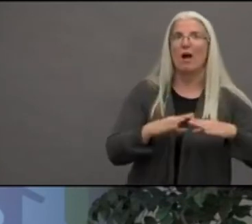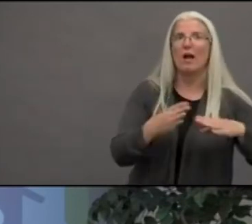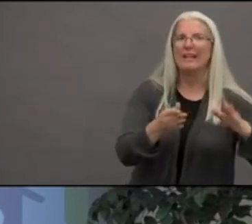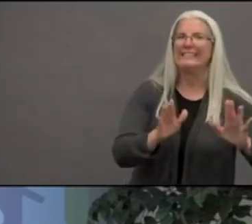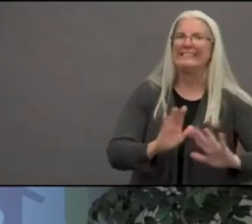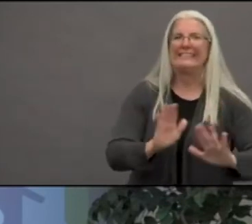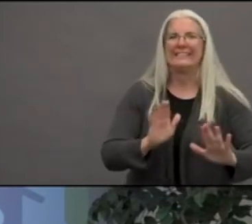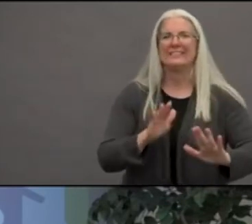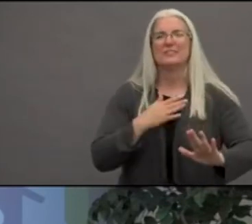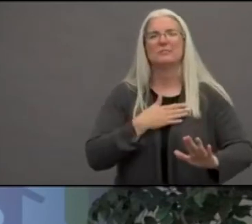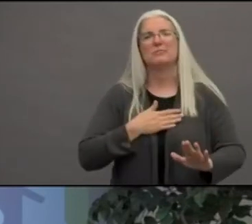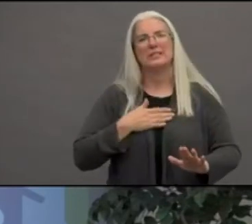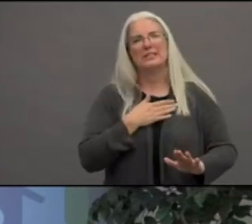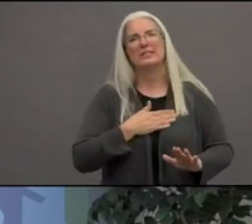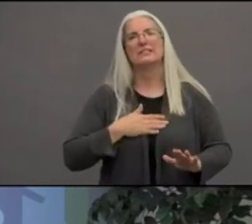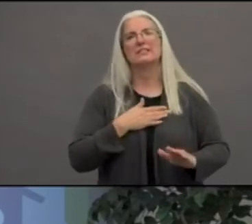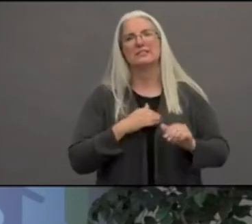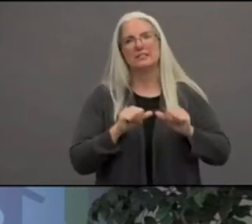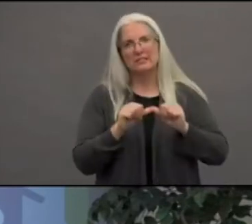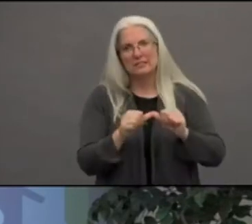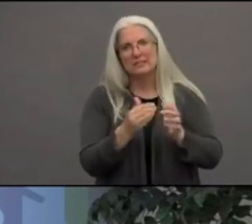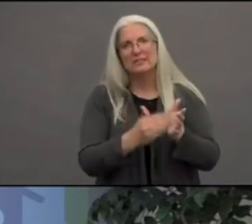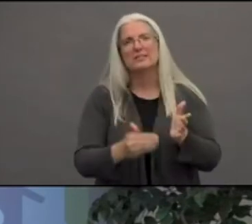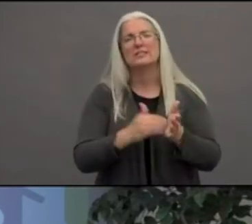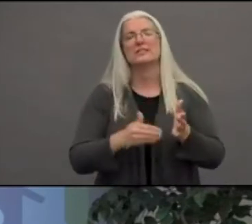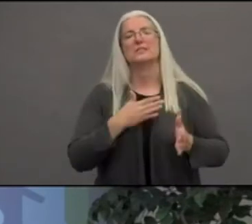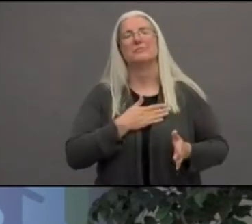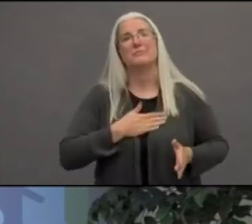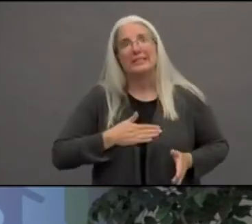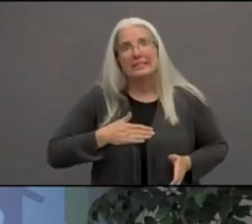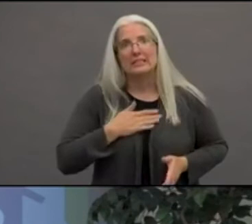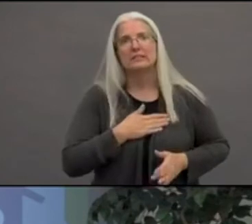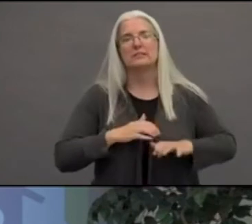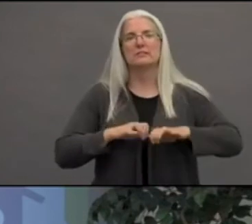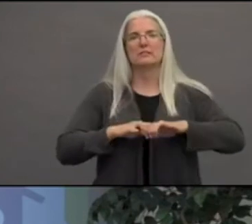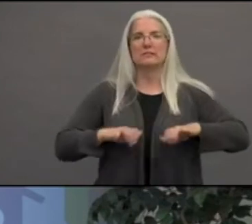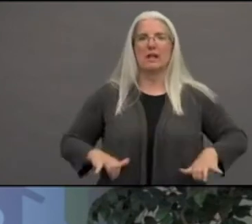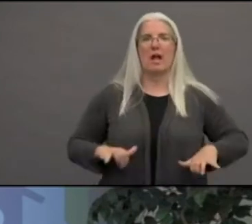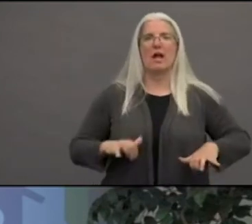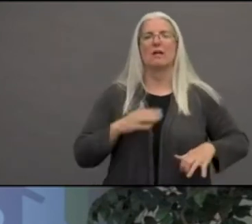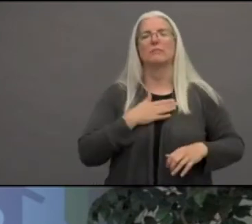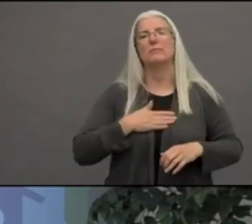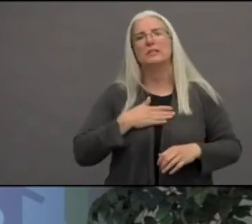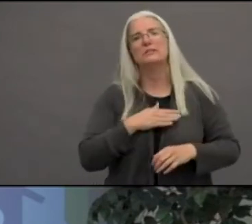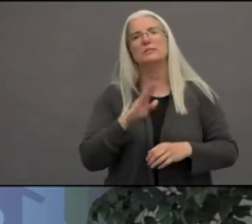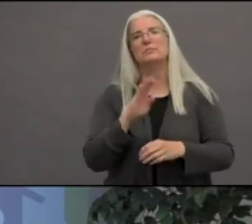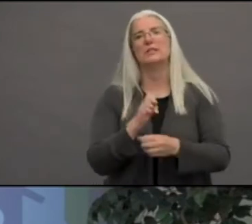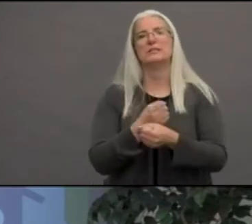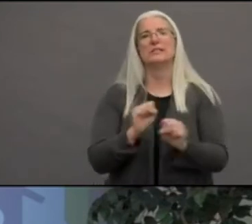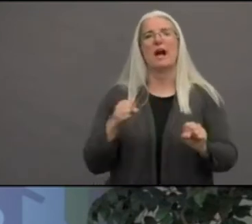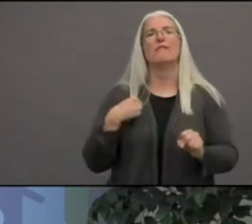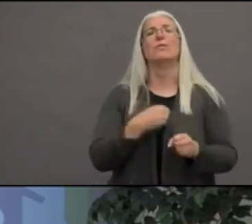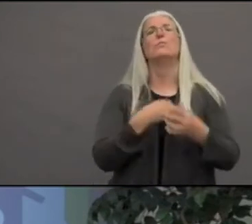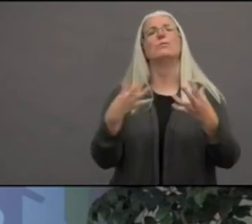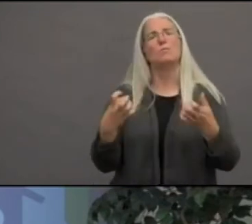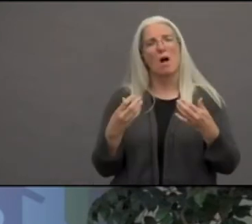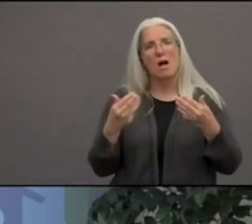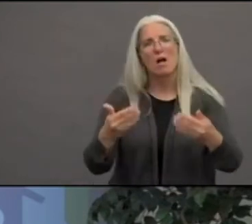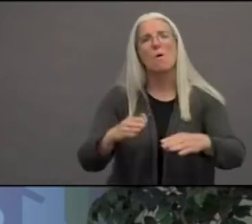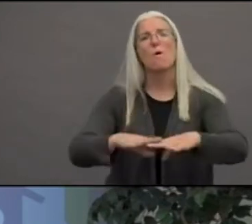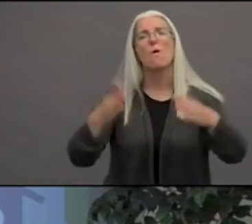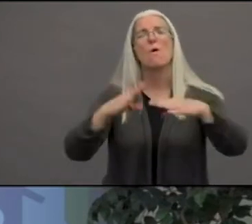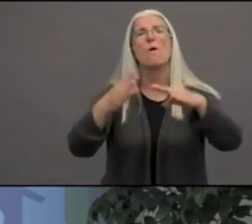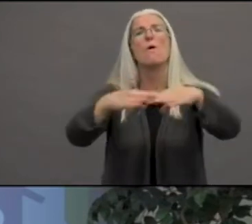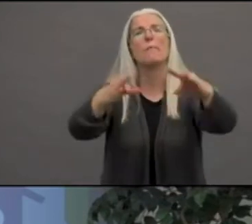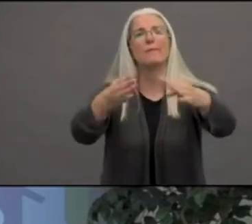please, please. We want to open this county up and get things